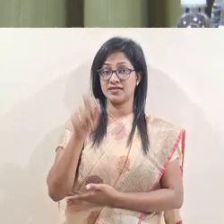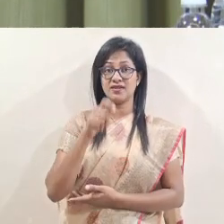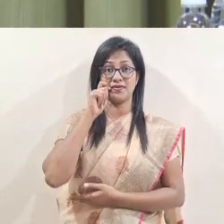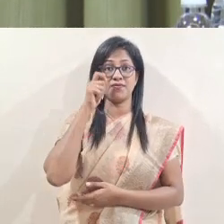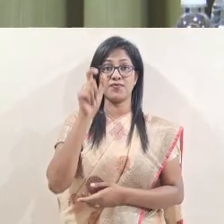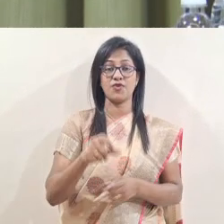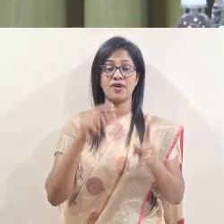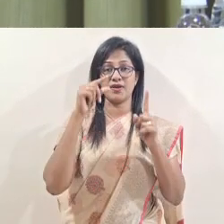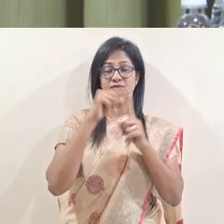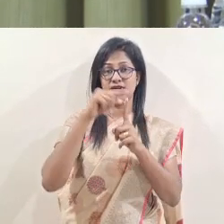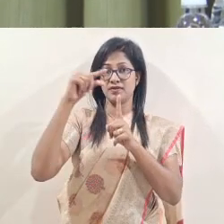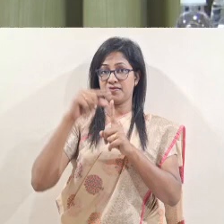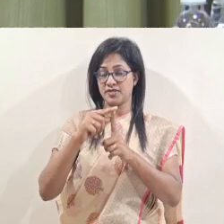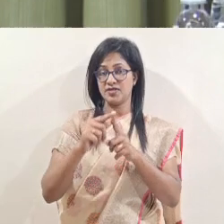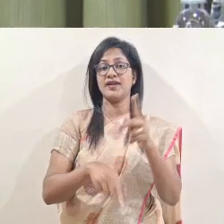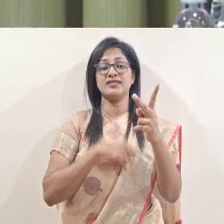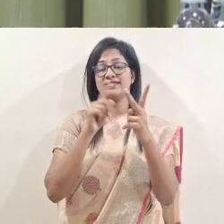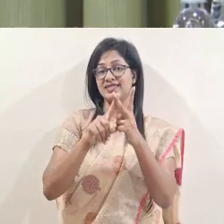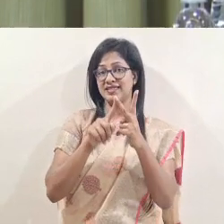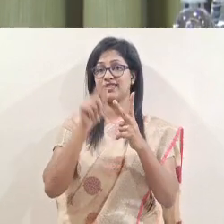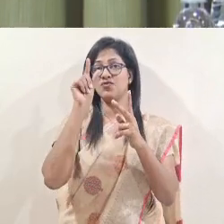Mishra and Uttam Kumar Roy.